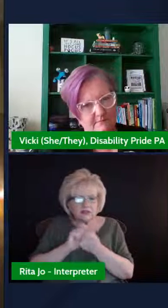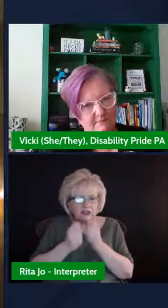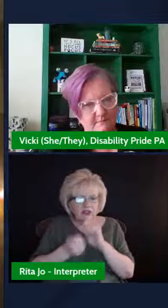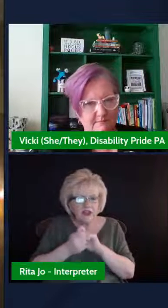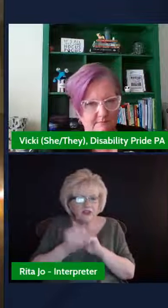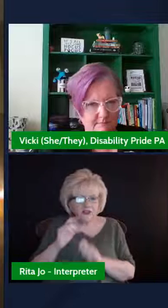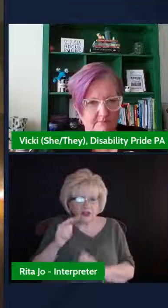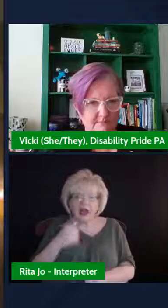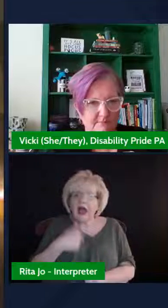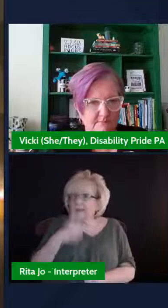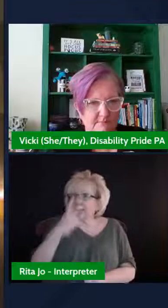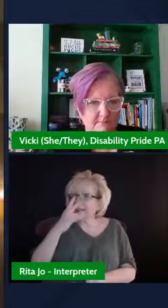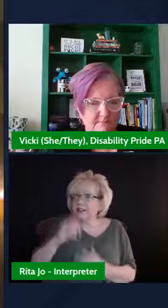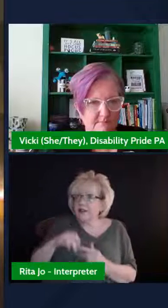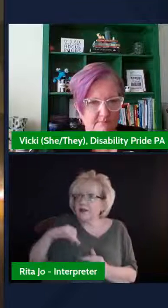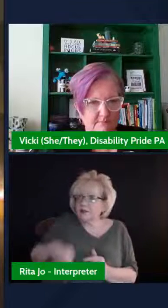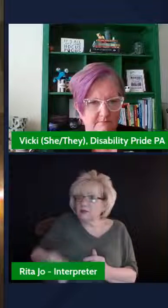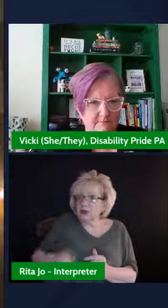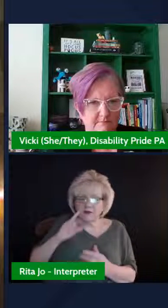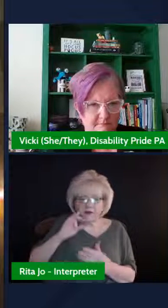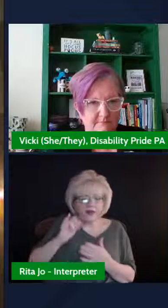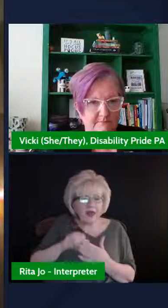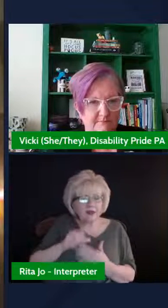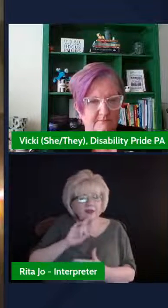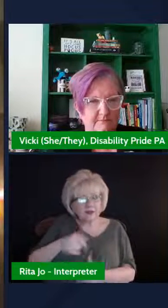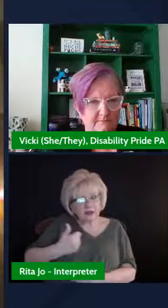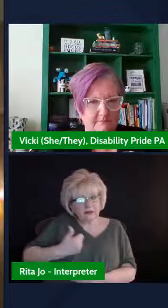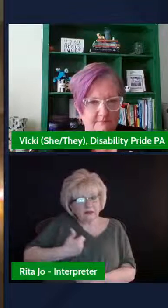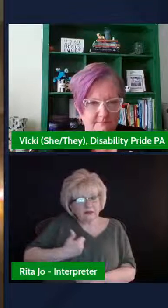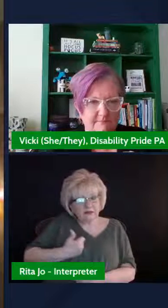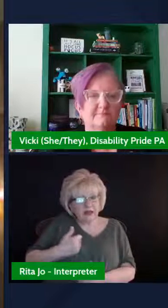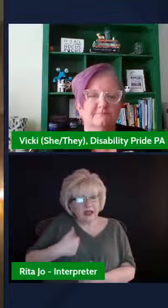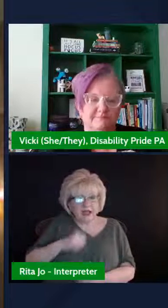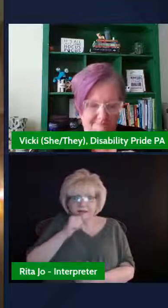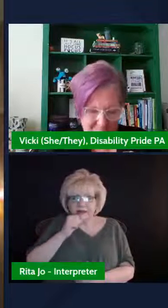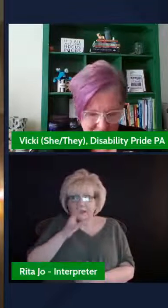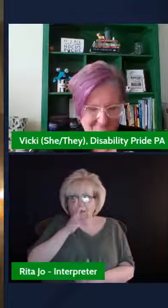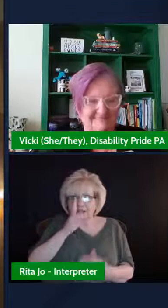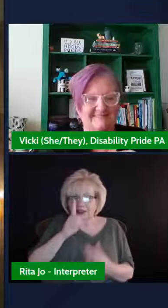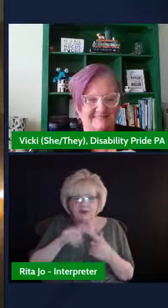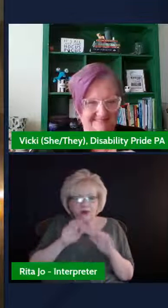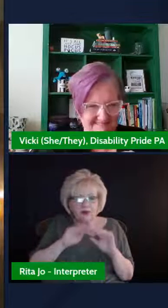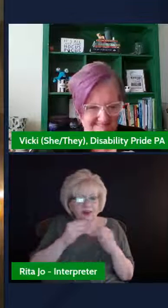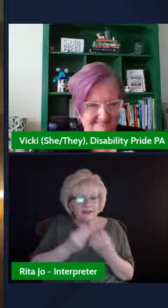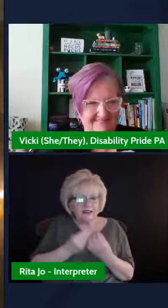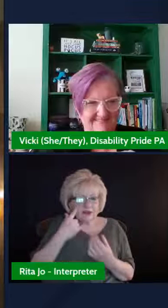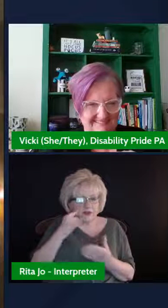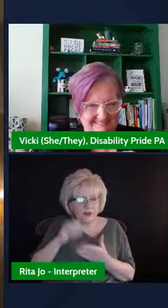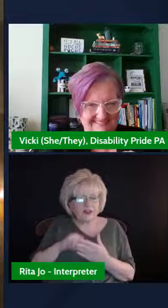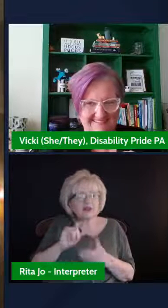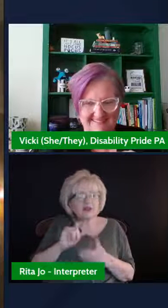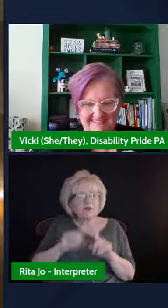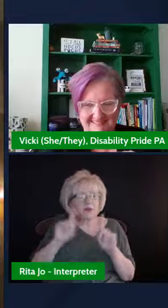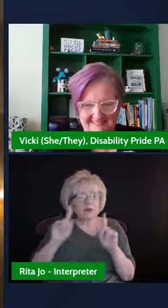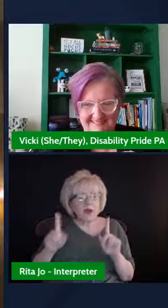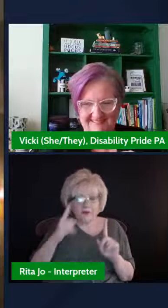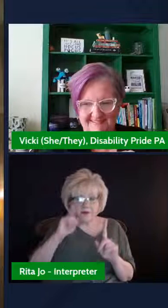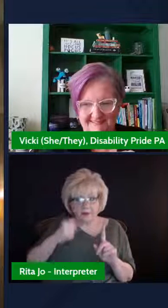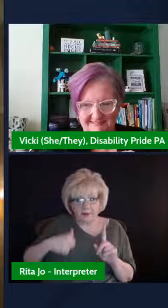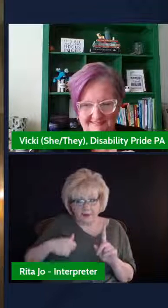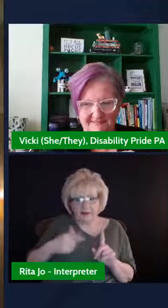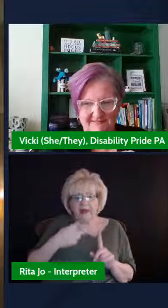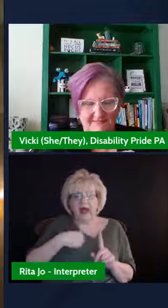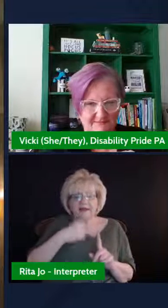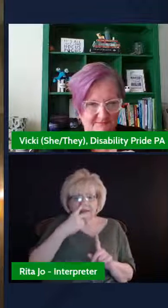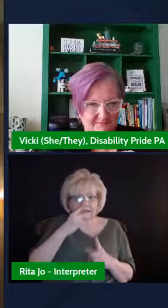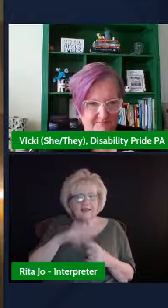I see the merit to doing so. Personally, I can't speak for the organization on this one because I don't know, but but personally, I see the